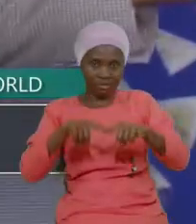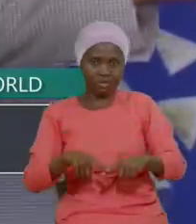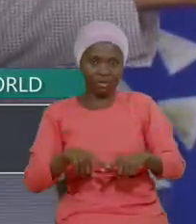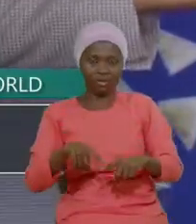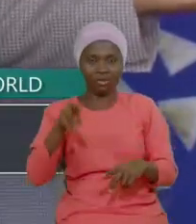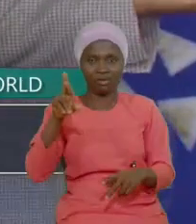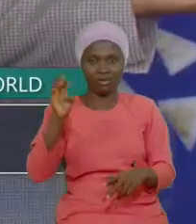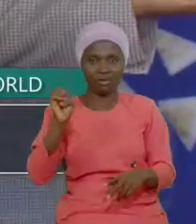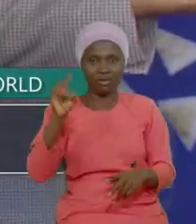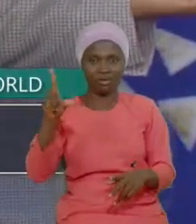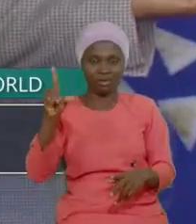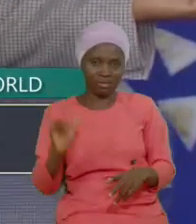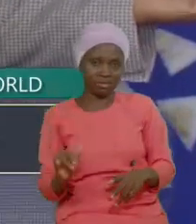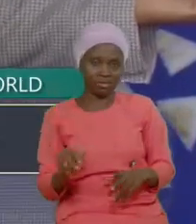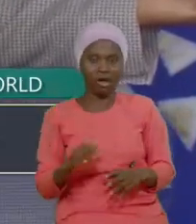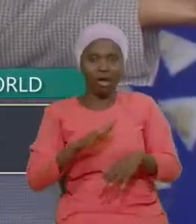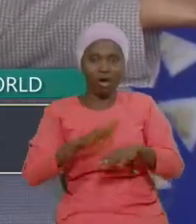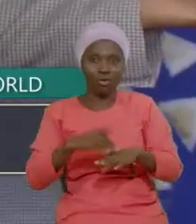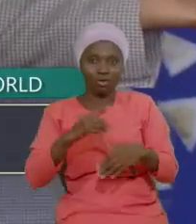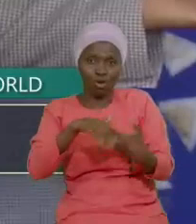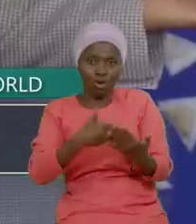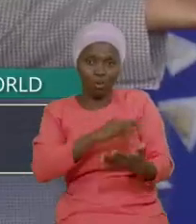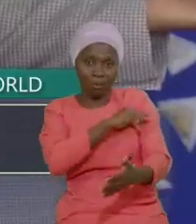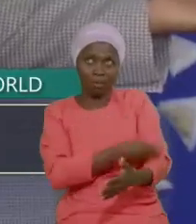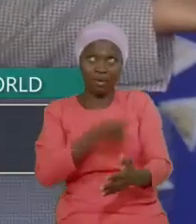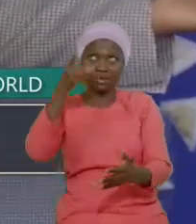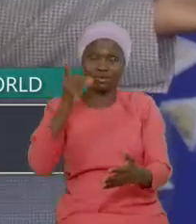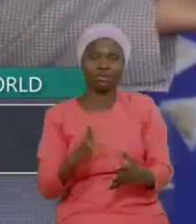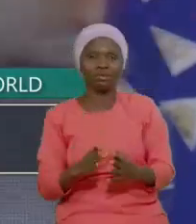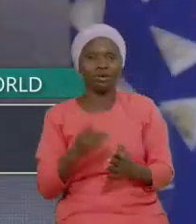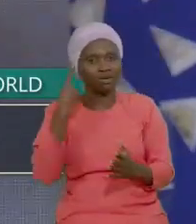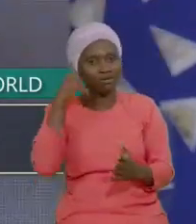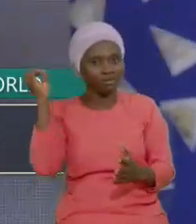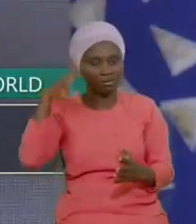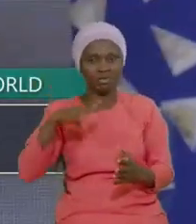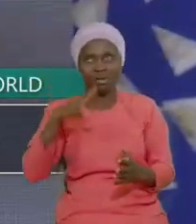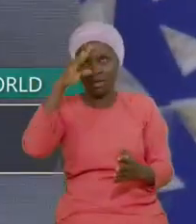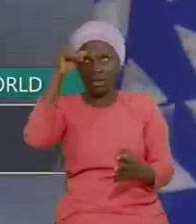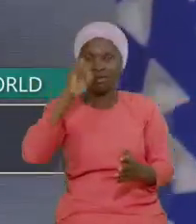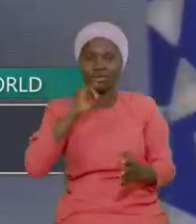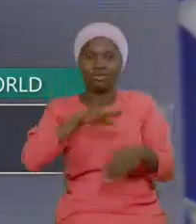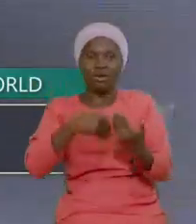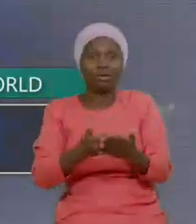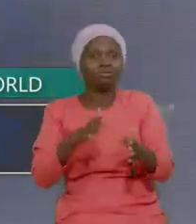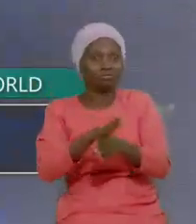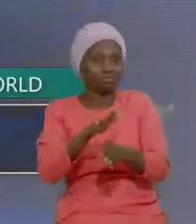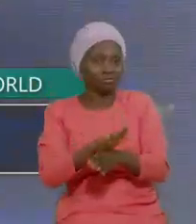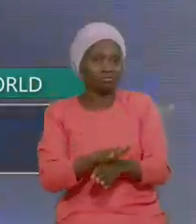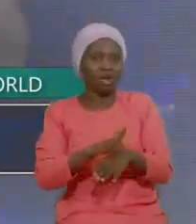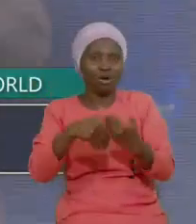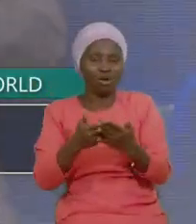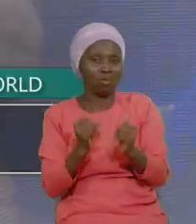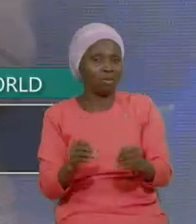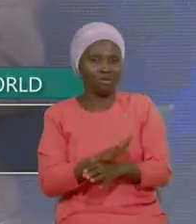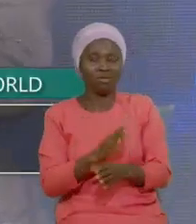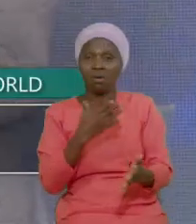He is all sufficient. He is all powerful. Whatever is there that